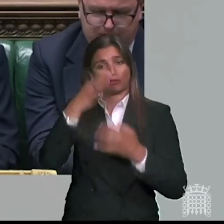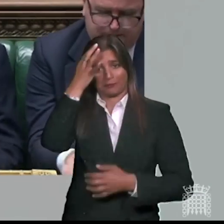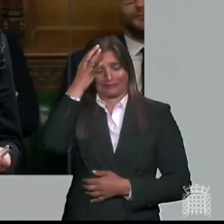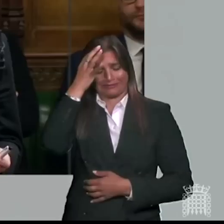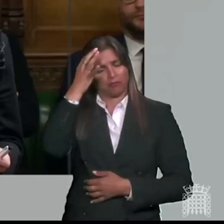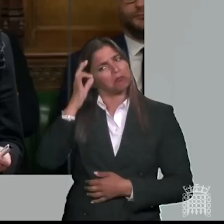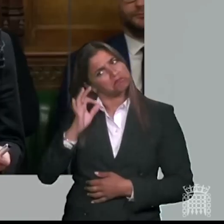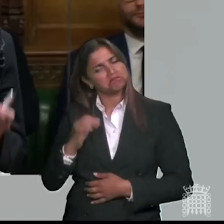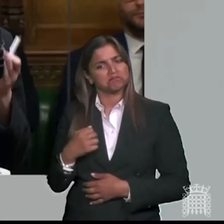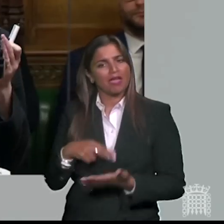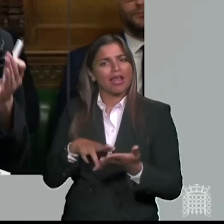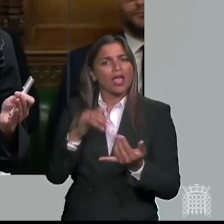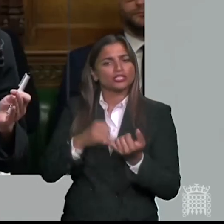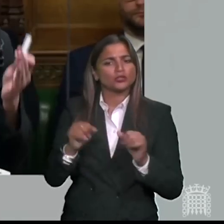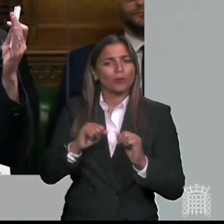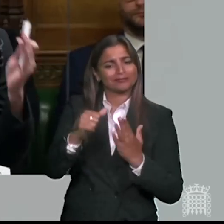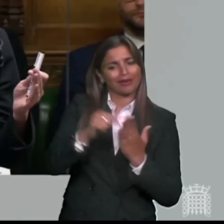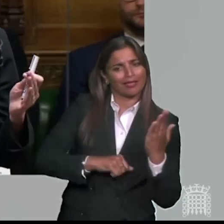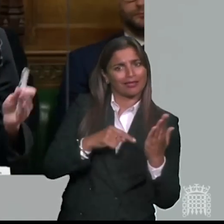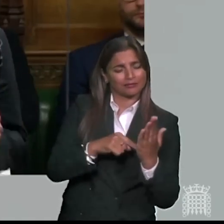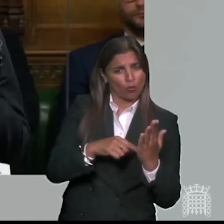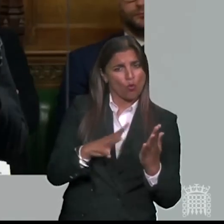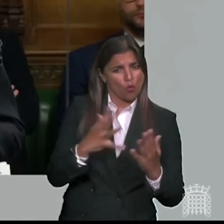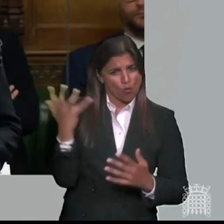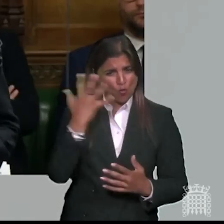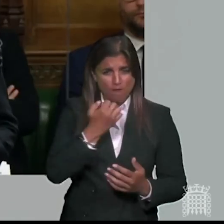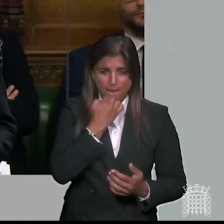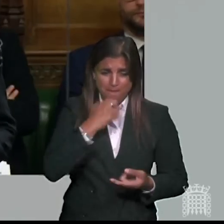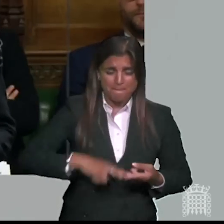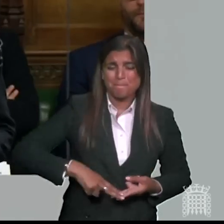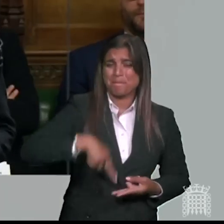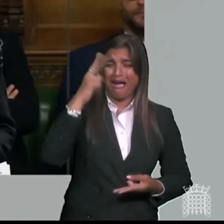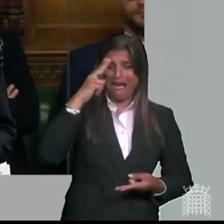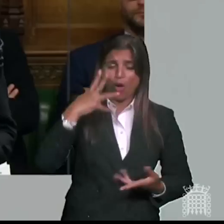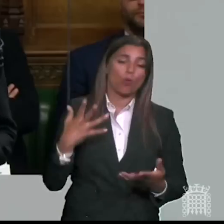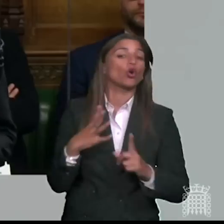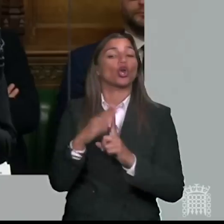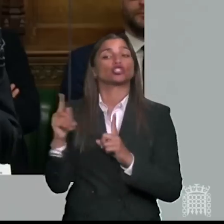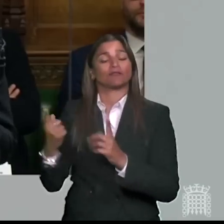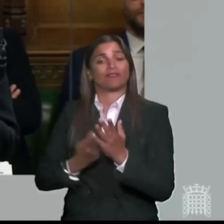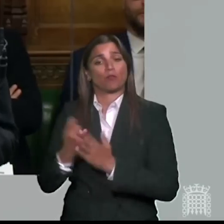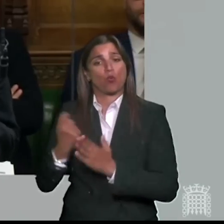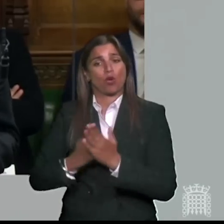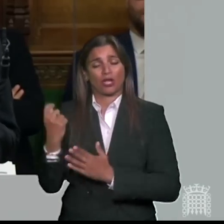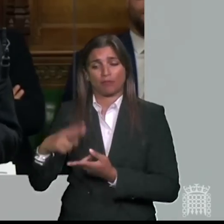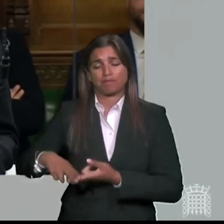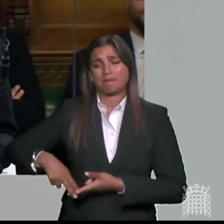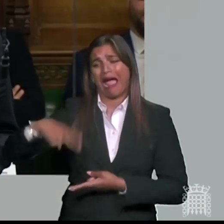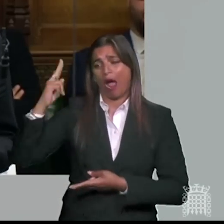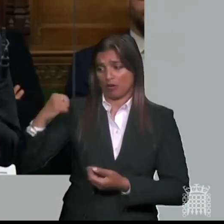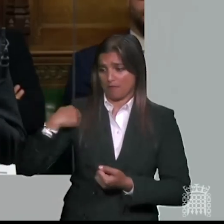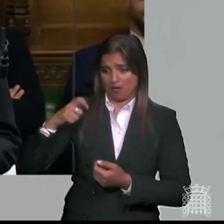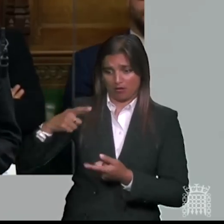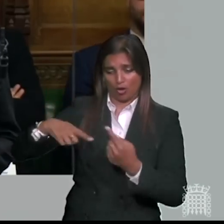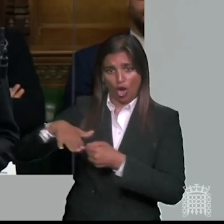Now, with NHS waiting lists at record high and the Tory mortgage penalty hitting my constituents